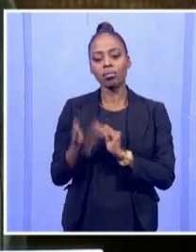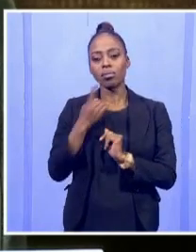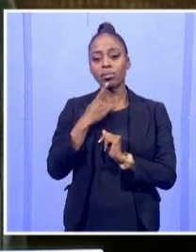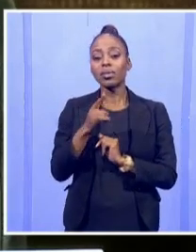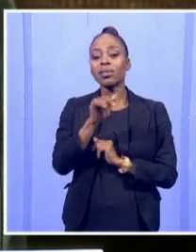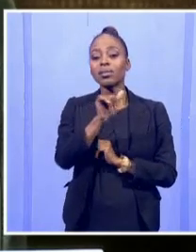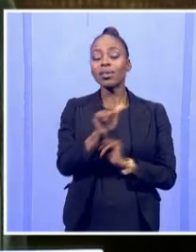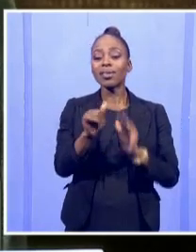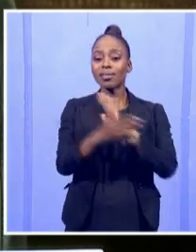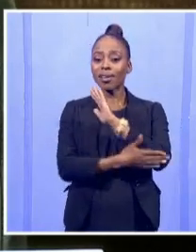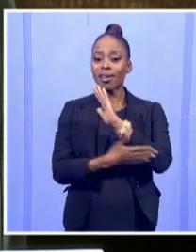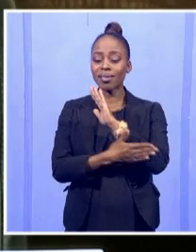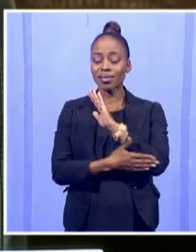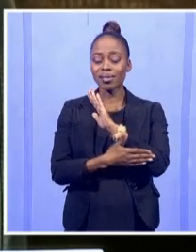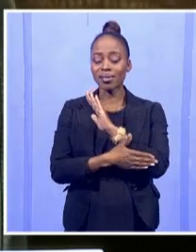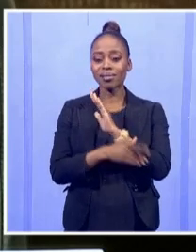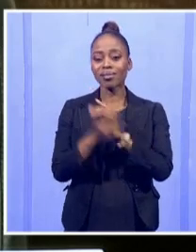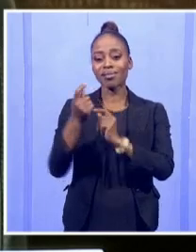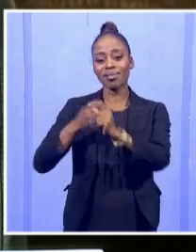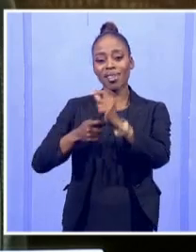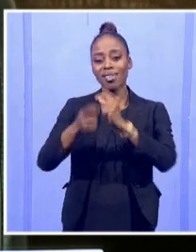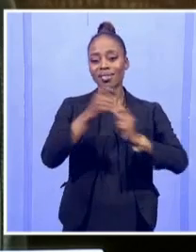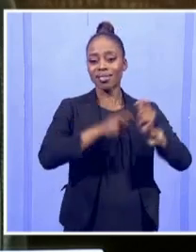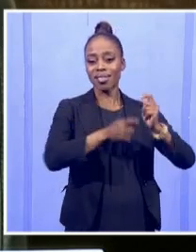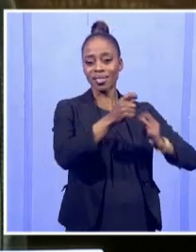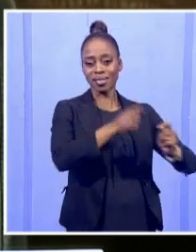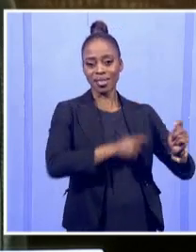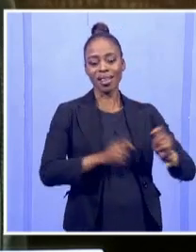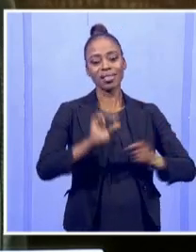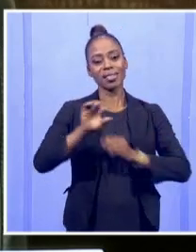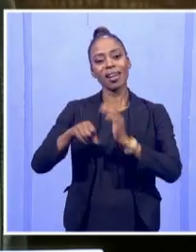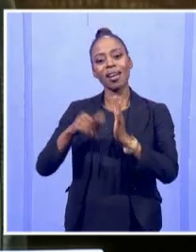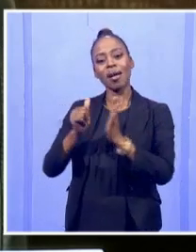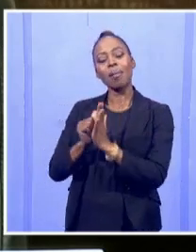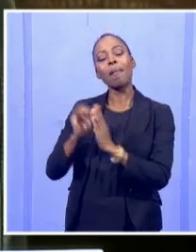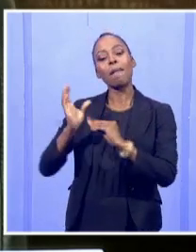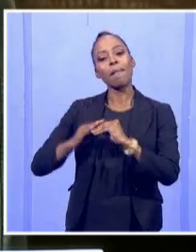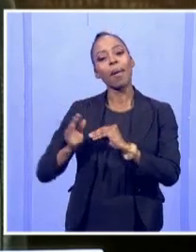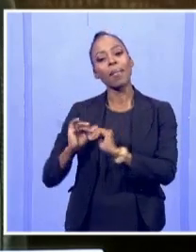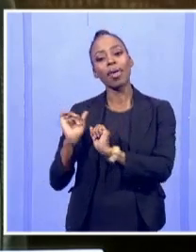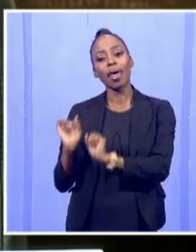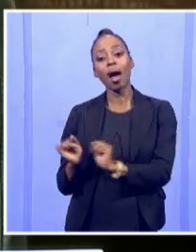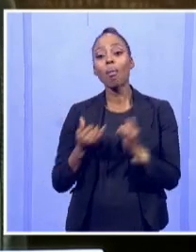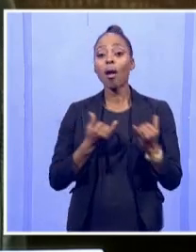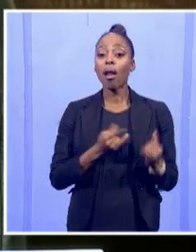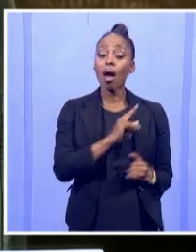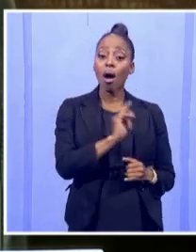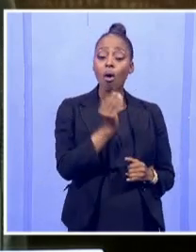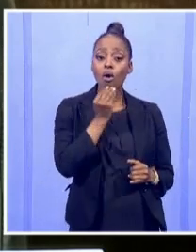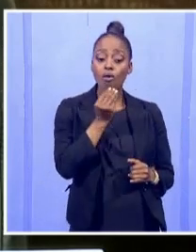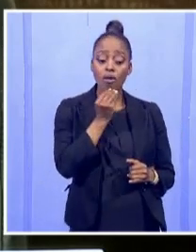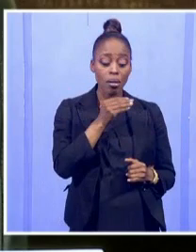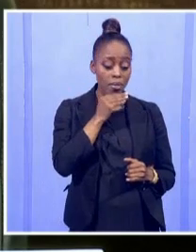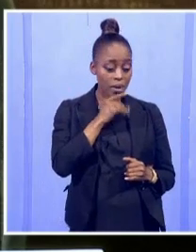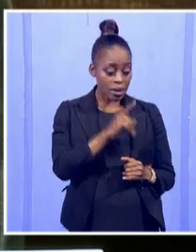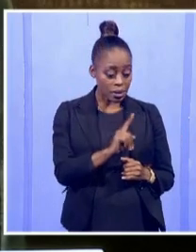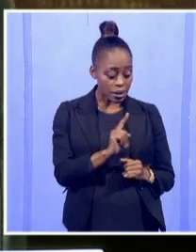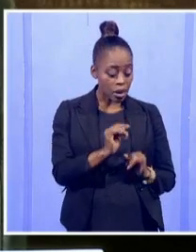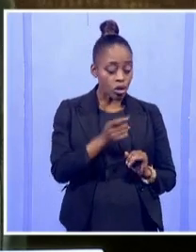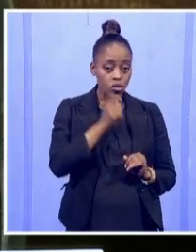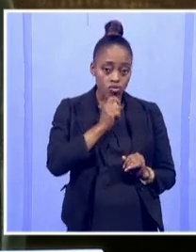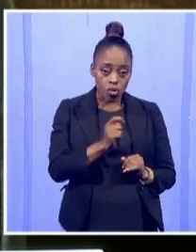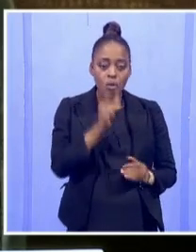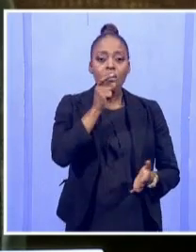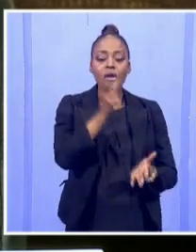6 countries, of which Saudi Arabia is a member. And this halal accreditation body is based indeed